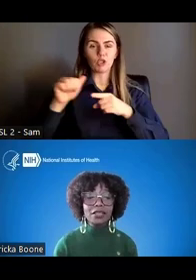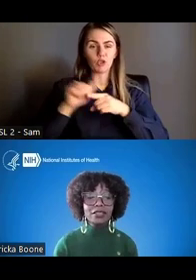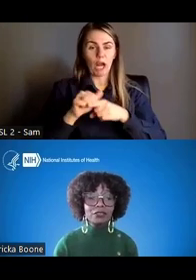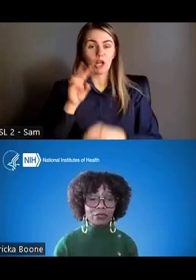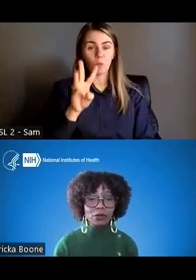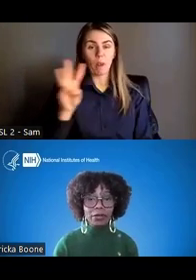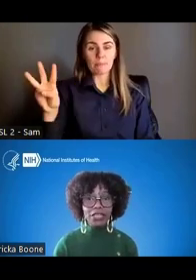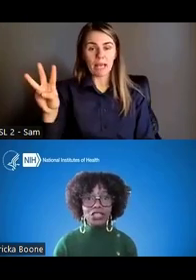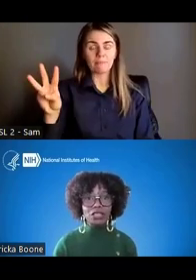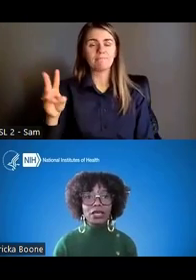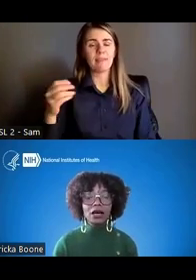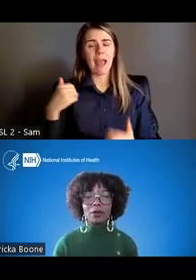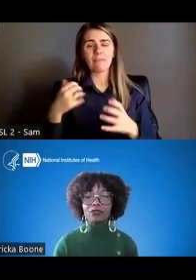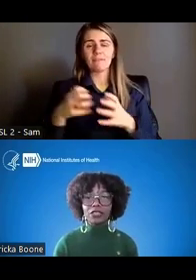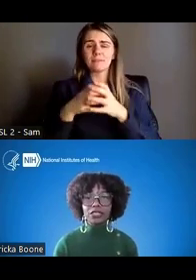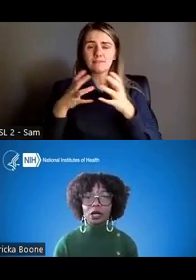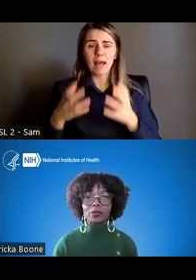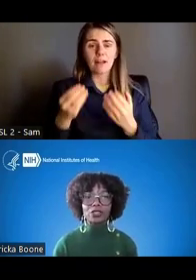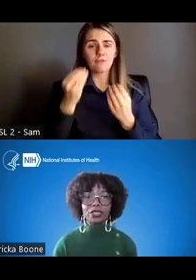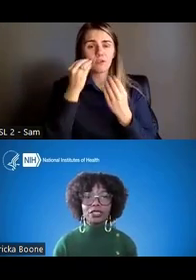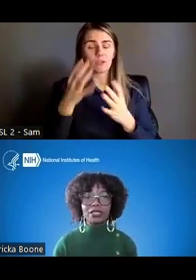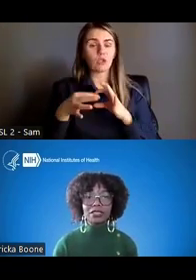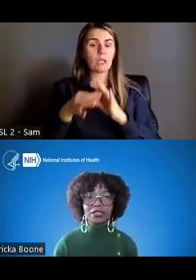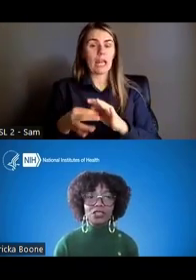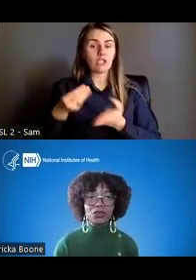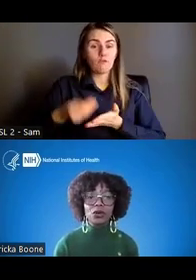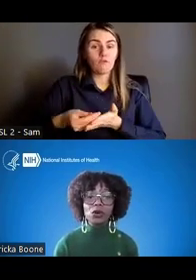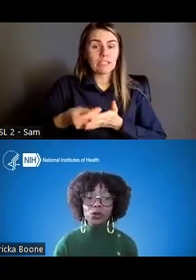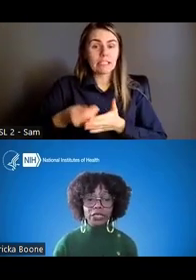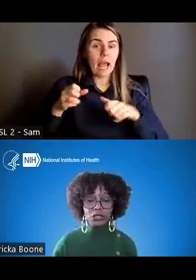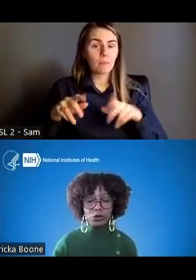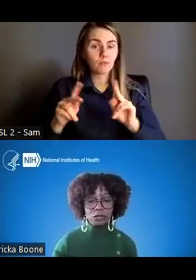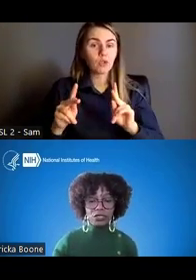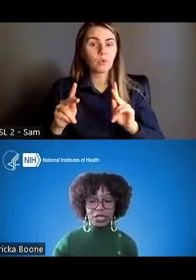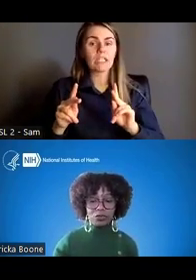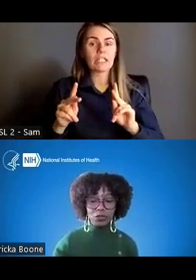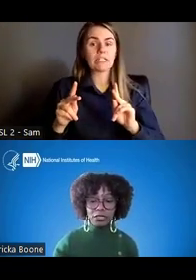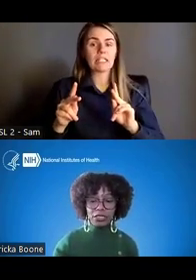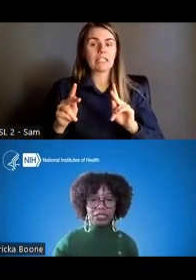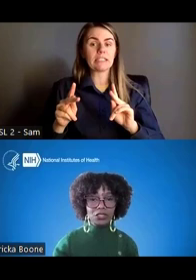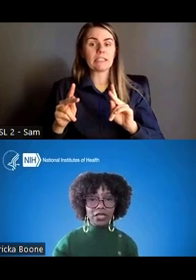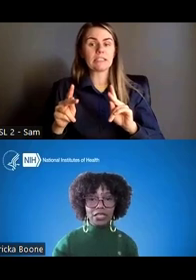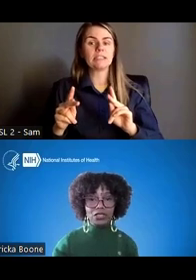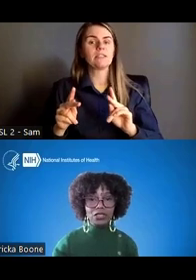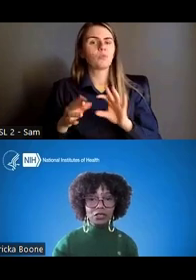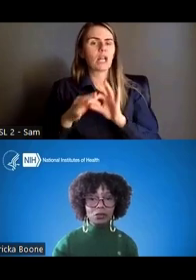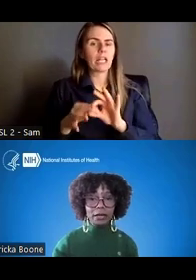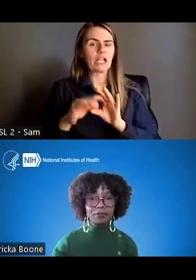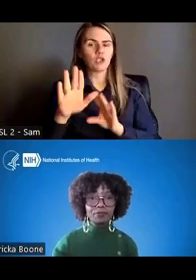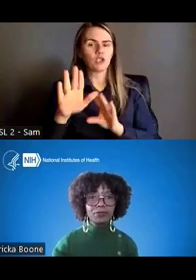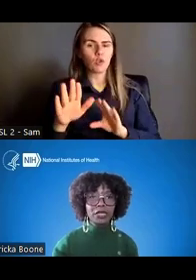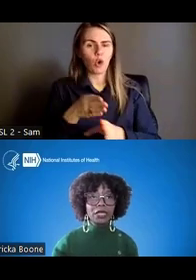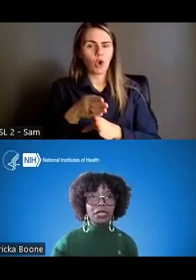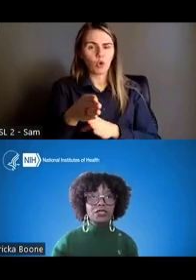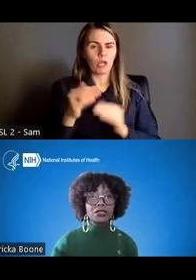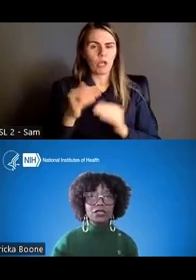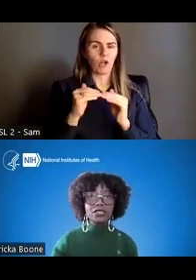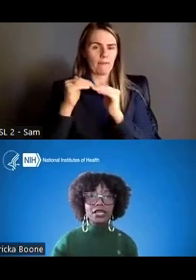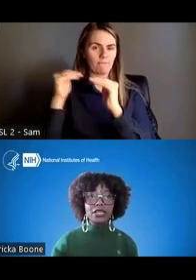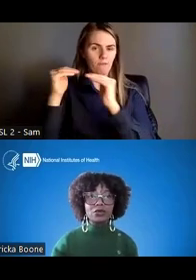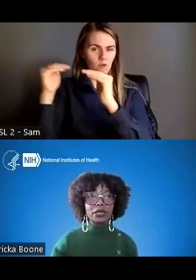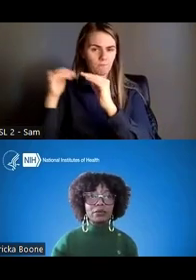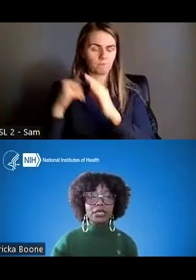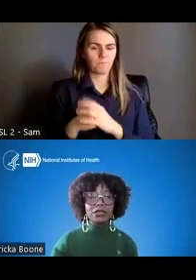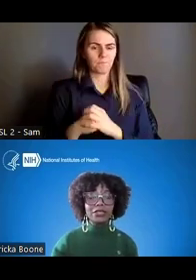see tons of information about funding opportunities, et cetera, according to career stage. And we're going to get into that just a little bit. So